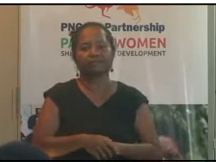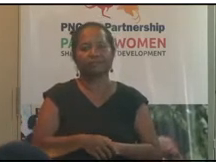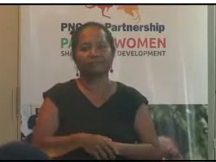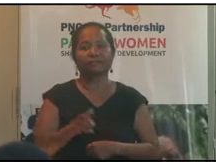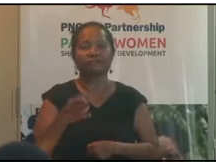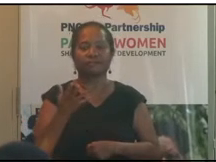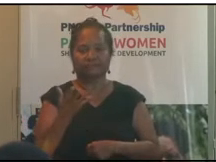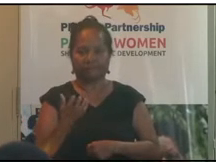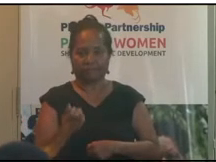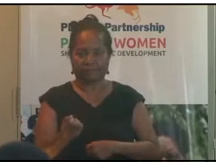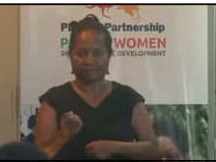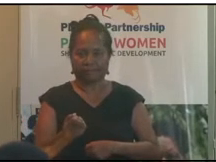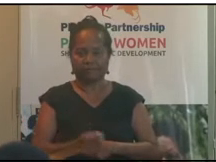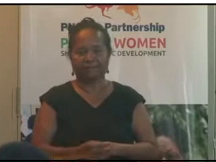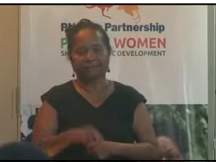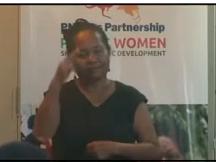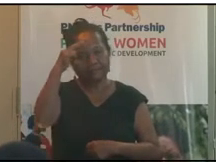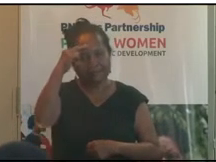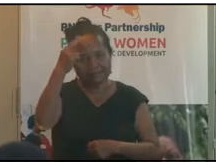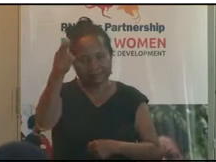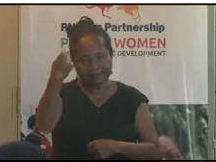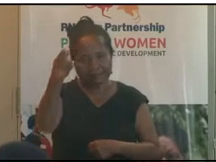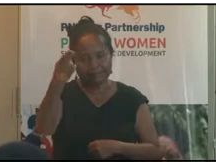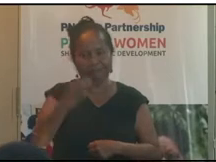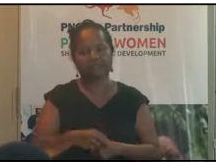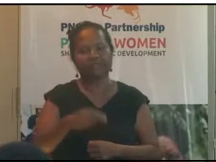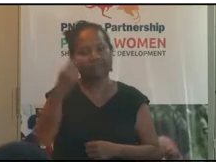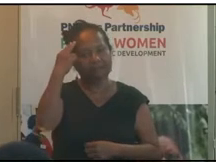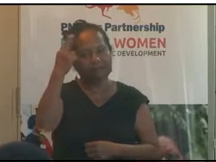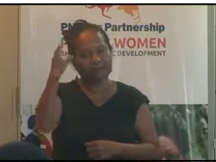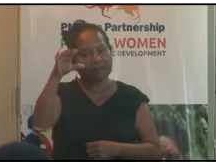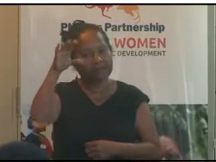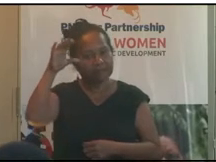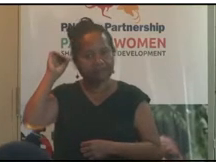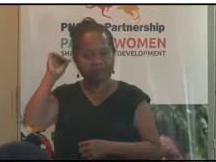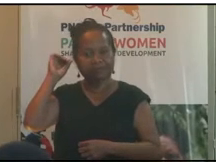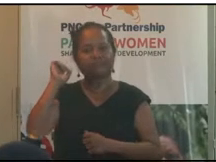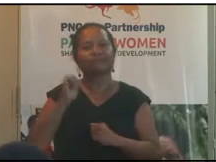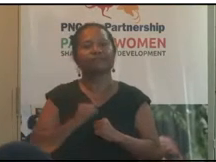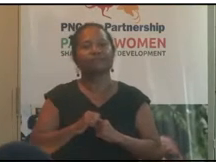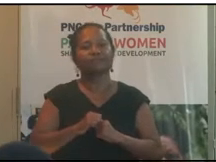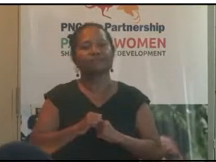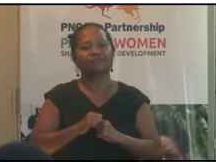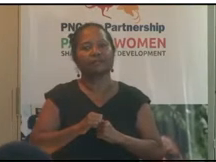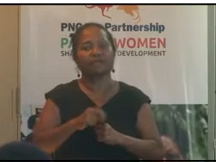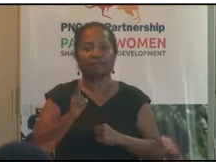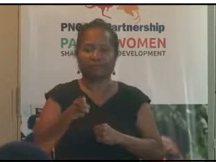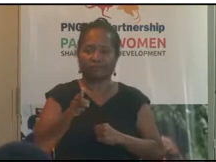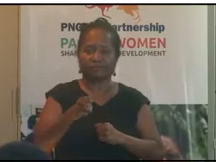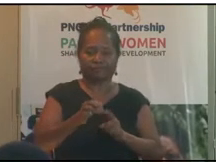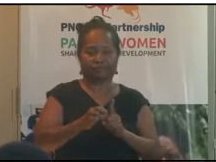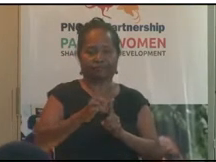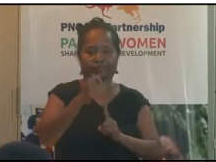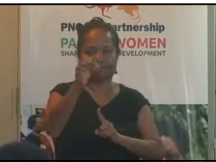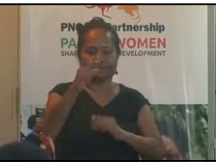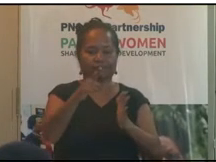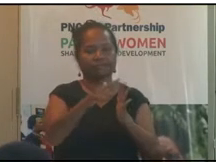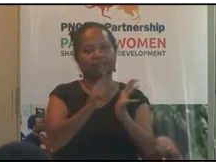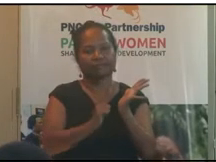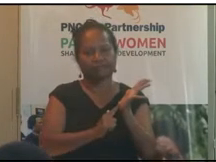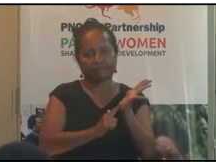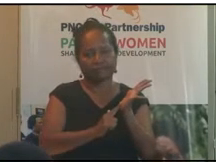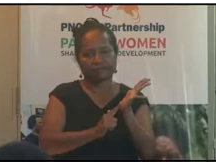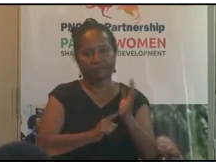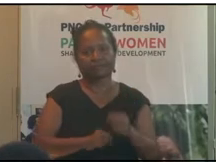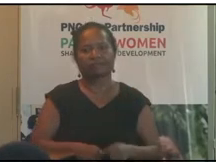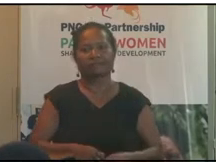has an innate understanding of subnational institutional experiences in reform, policy, and legislation.